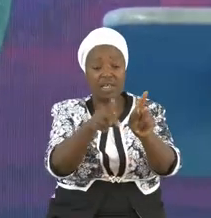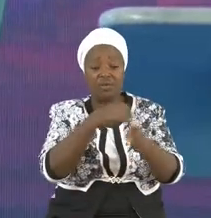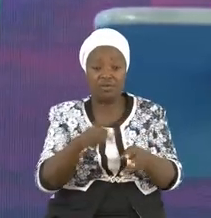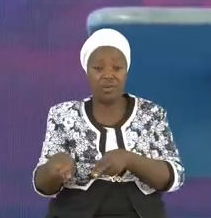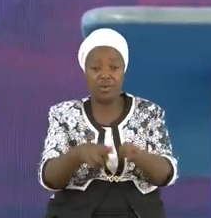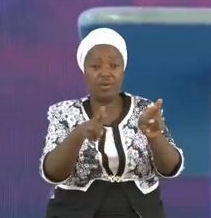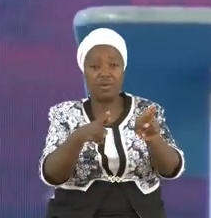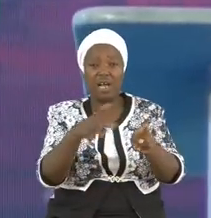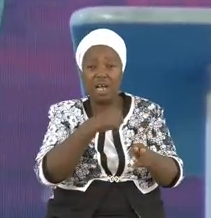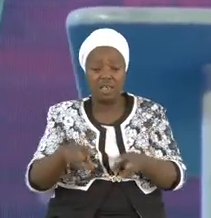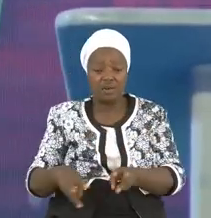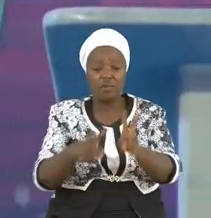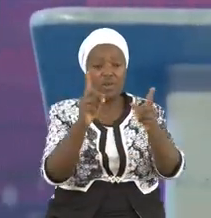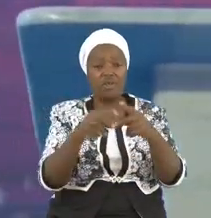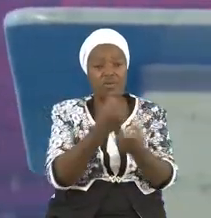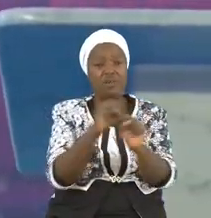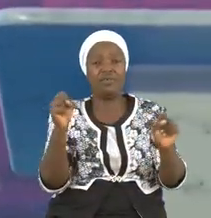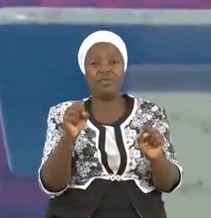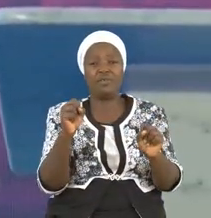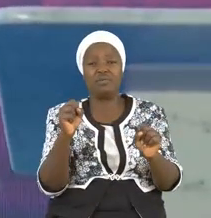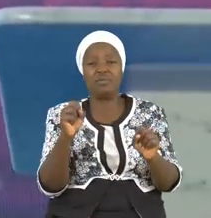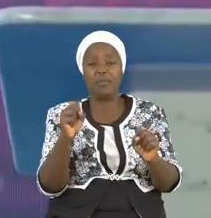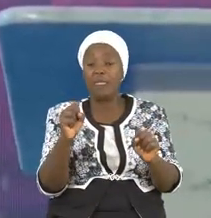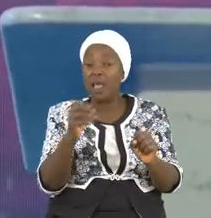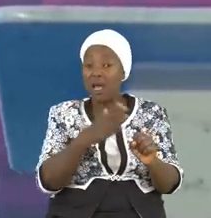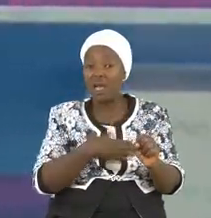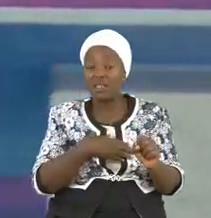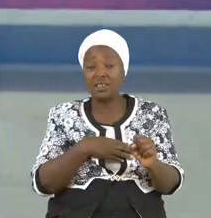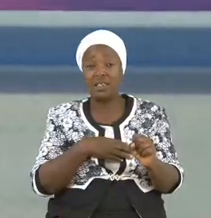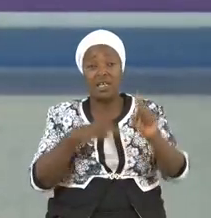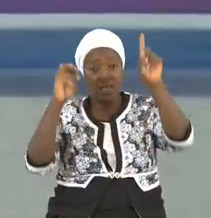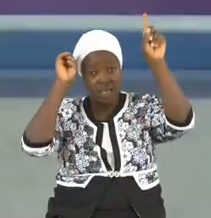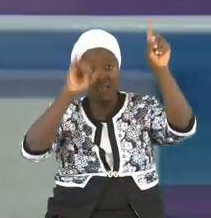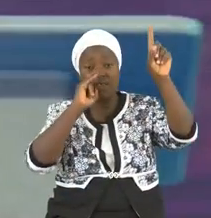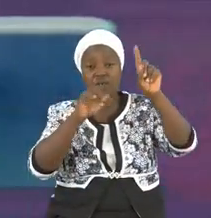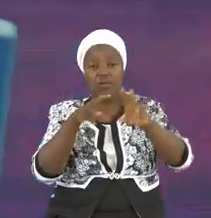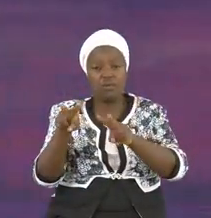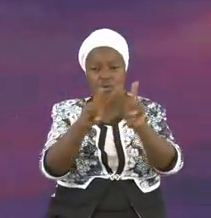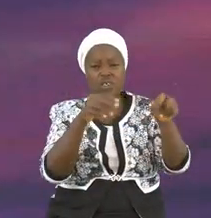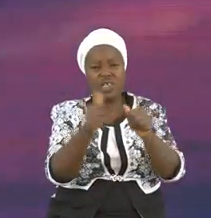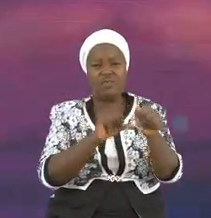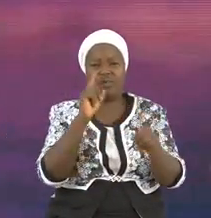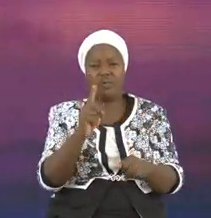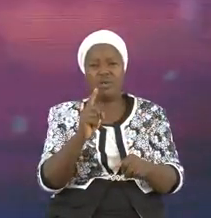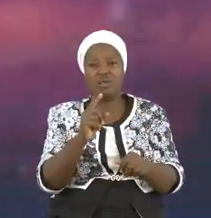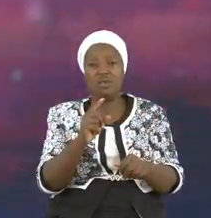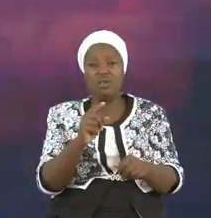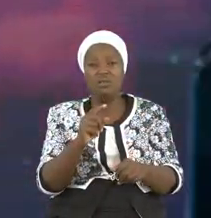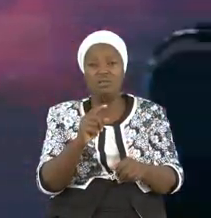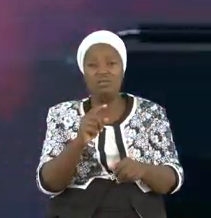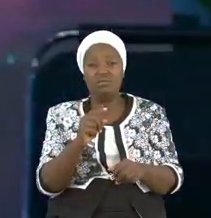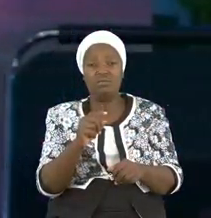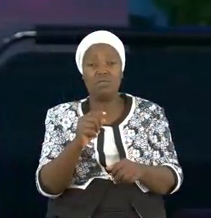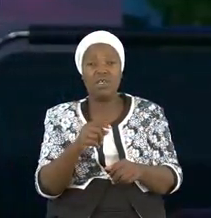to redemption. And is watching everyone. If somebody who ought